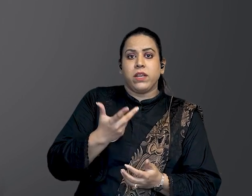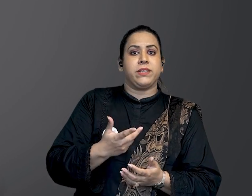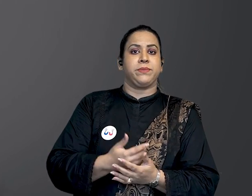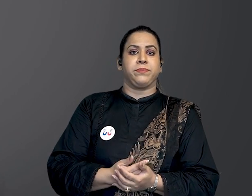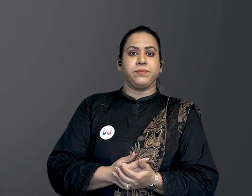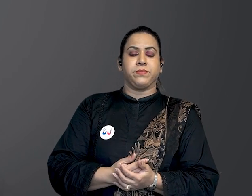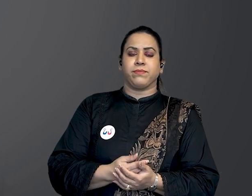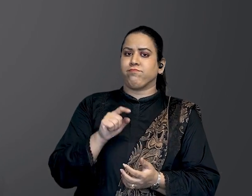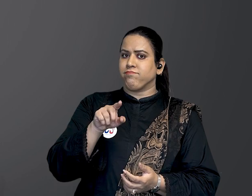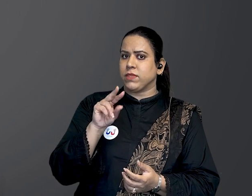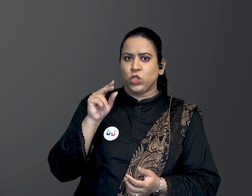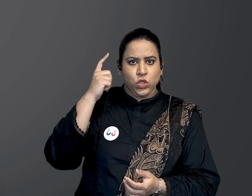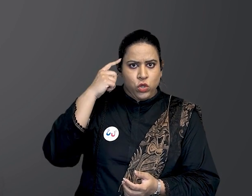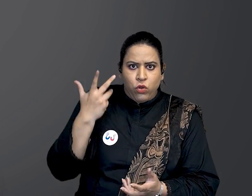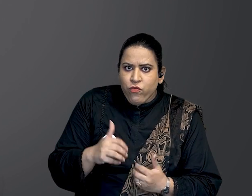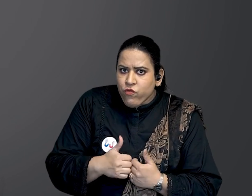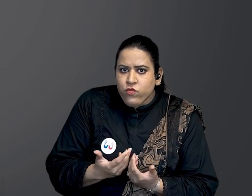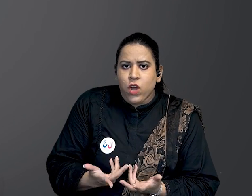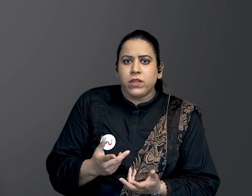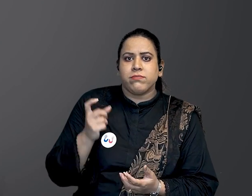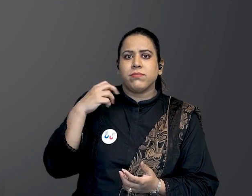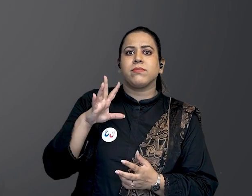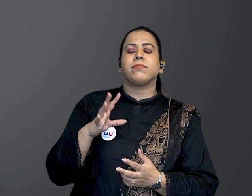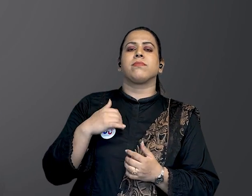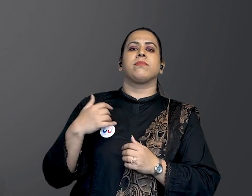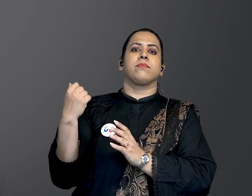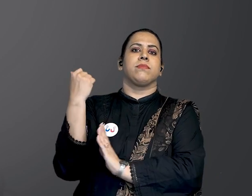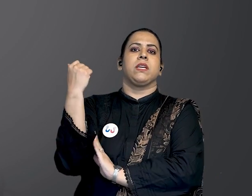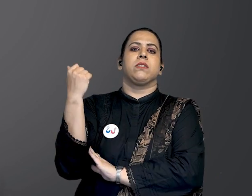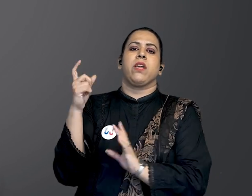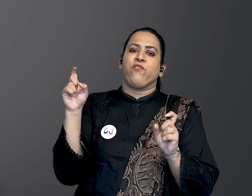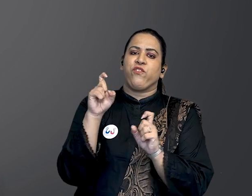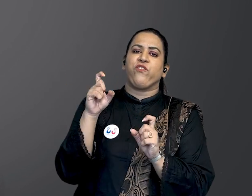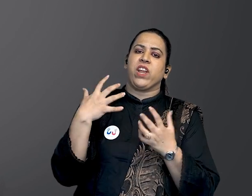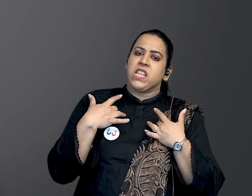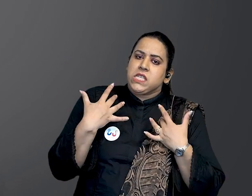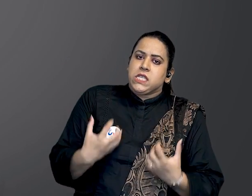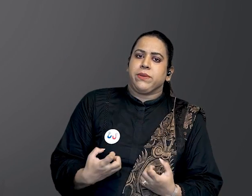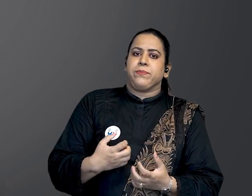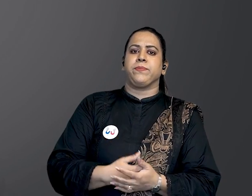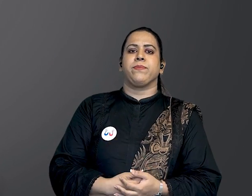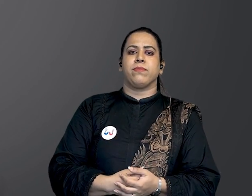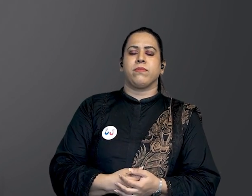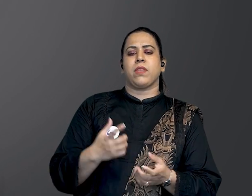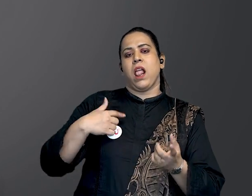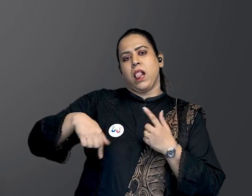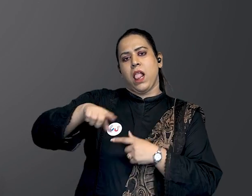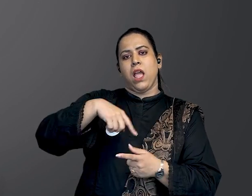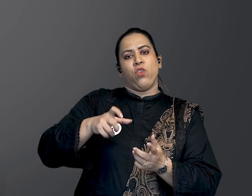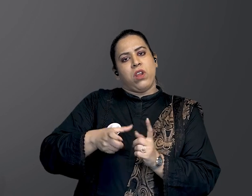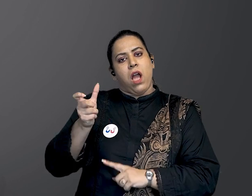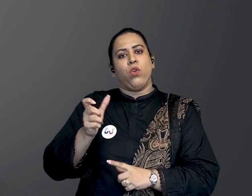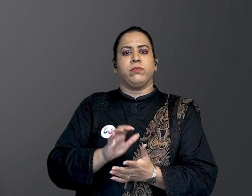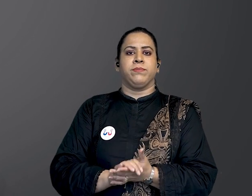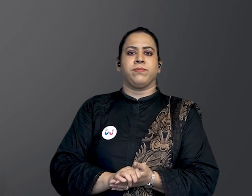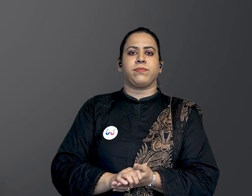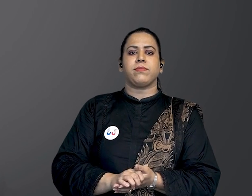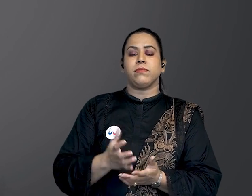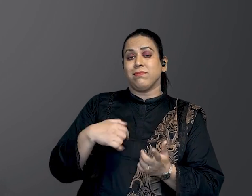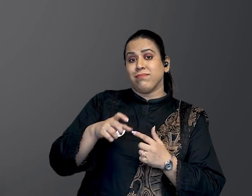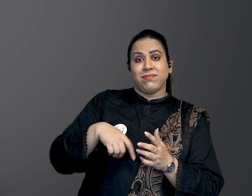keep moving forward, and more self-love increases in you. In our company, we have a hashtag called Stop Hate on